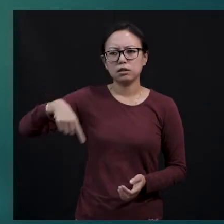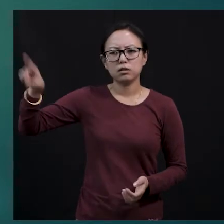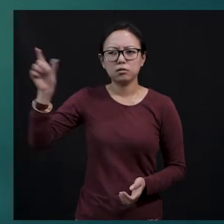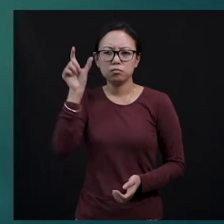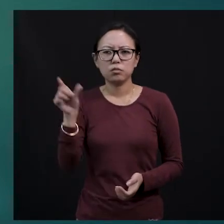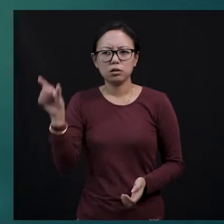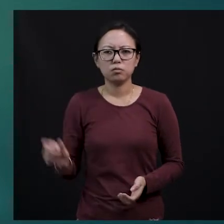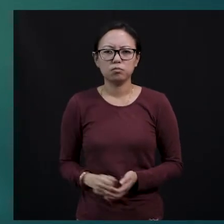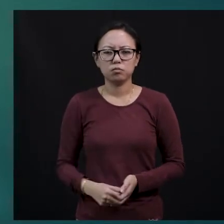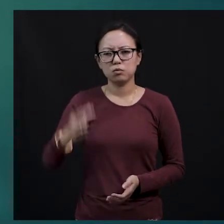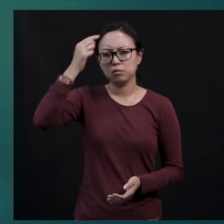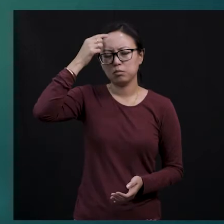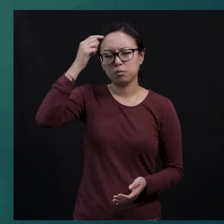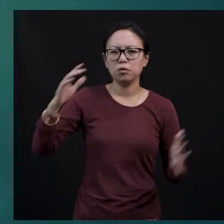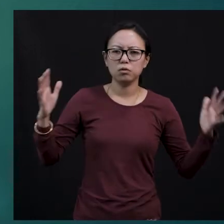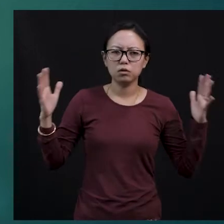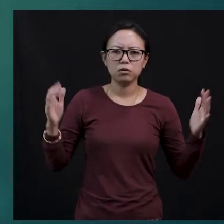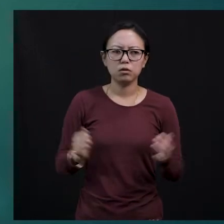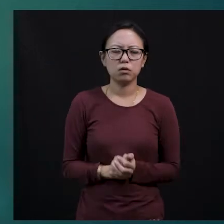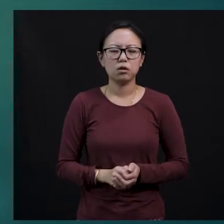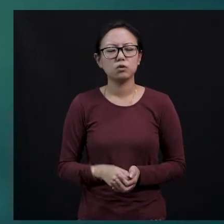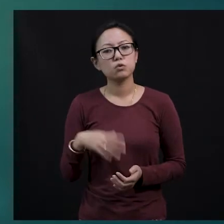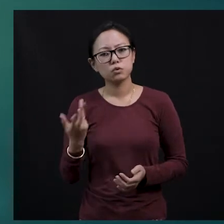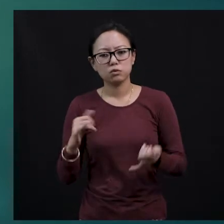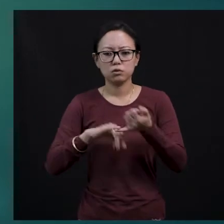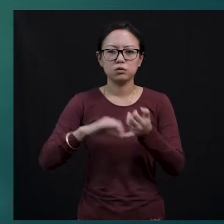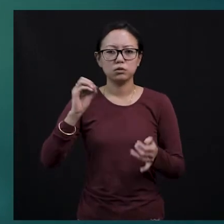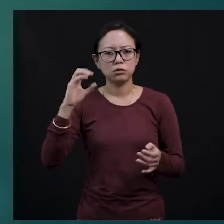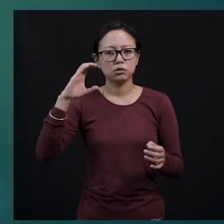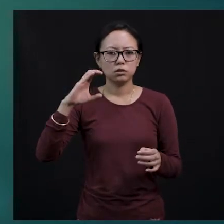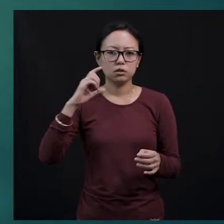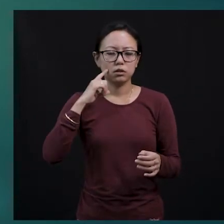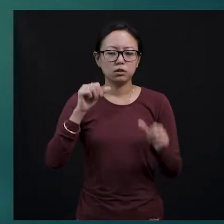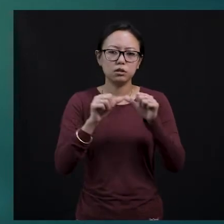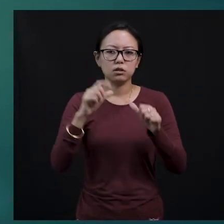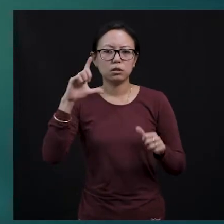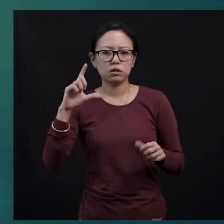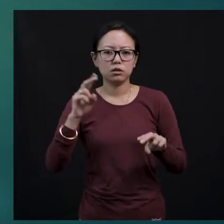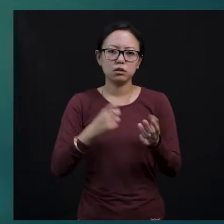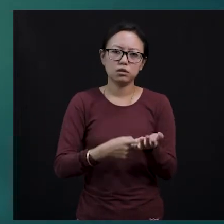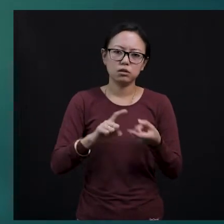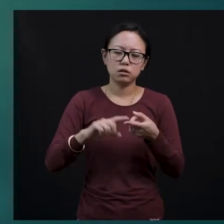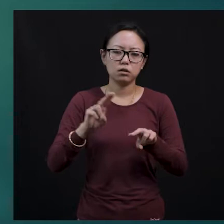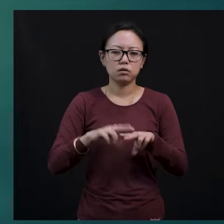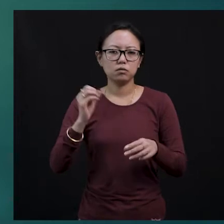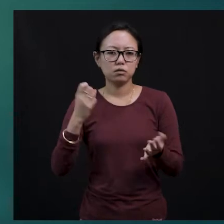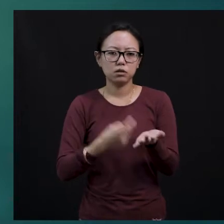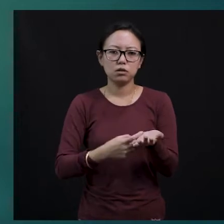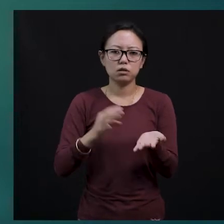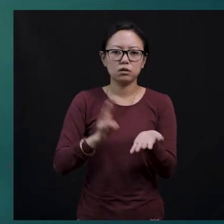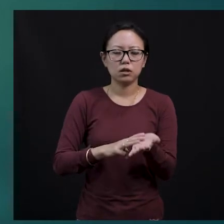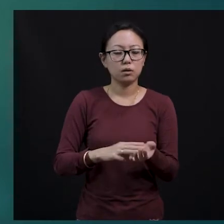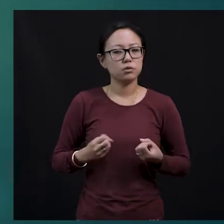that is how these social reformers came into being. They also opened their own schools. They also had an